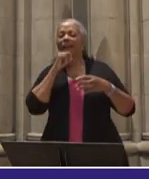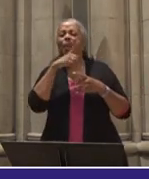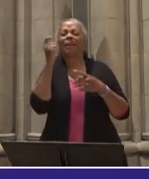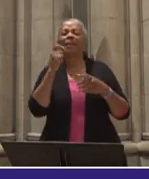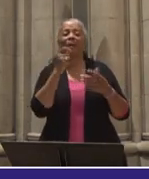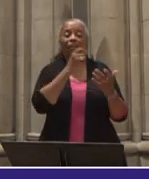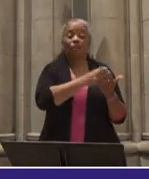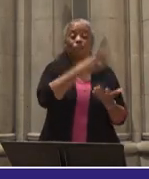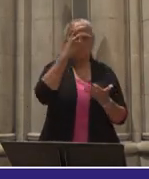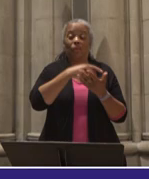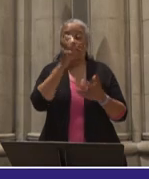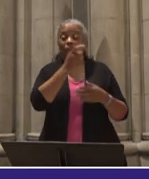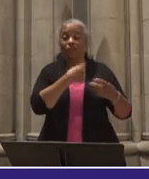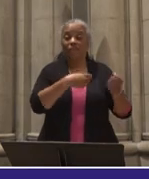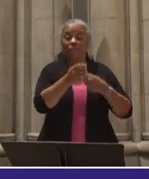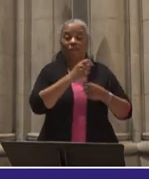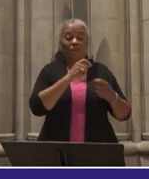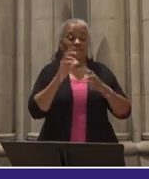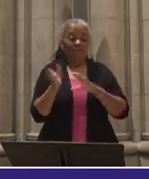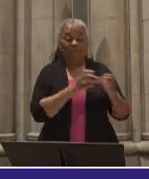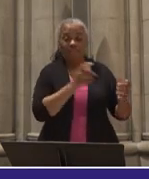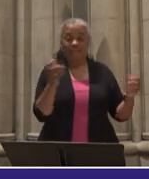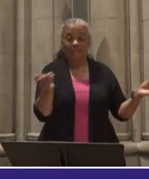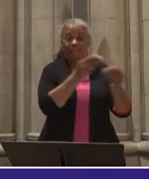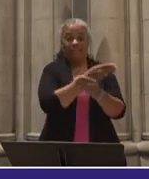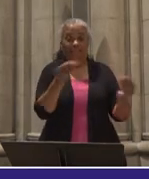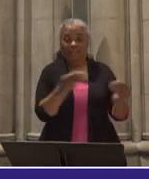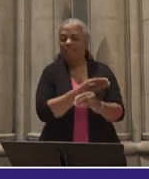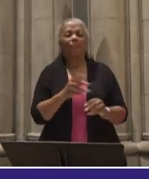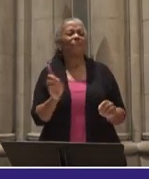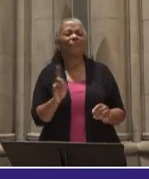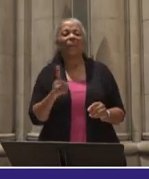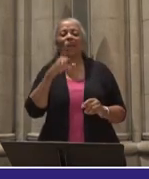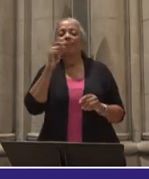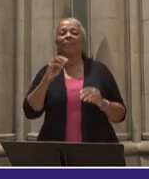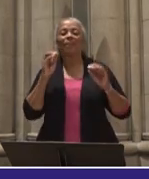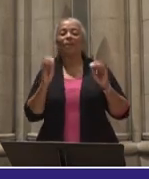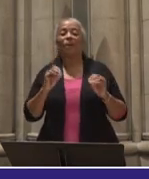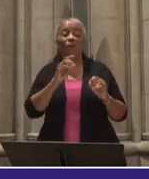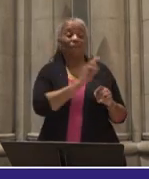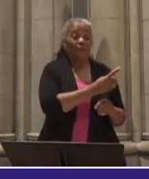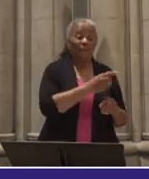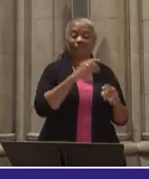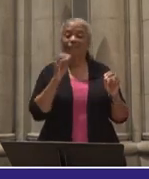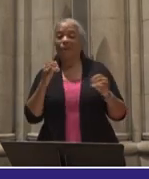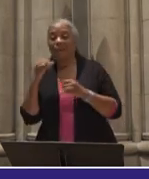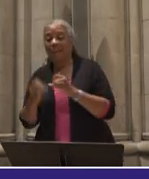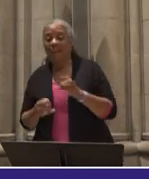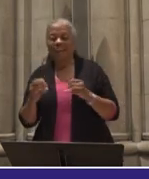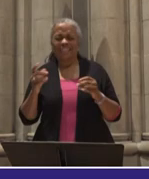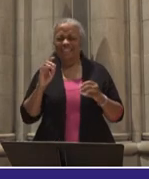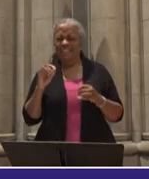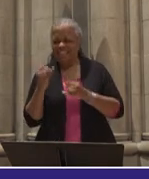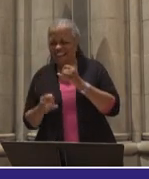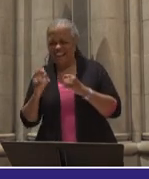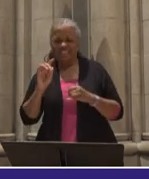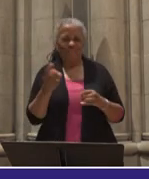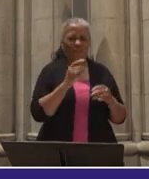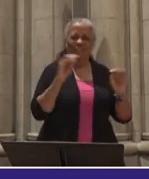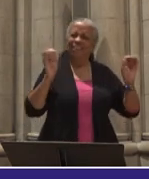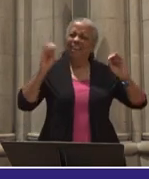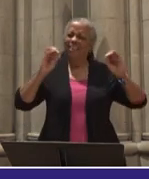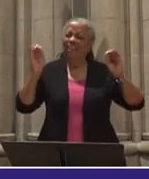because there are no first, there are no last, for everyone shares equally in the joys of sacred personhood and